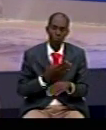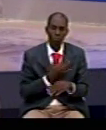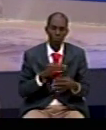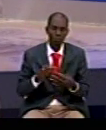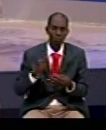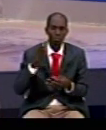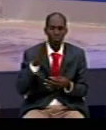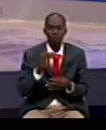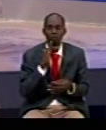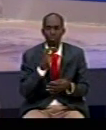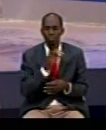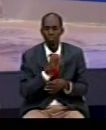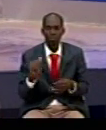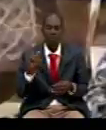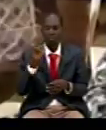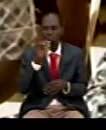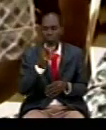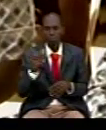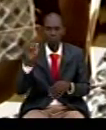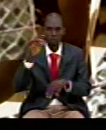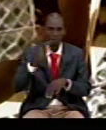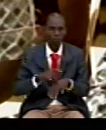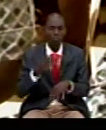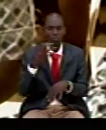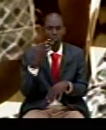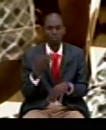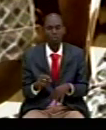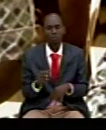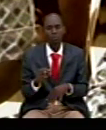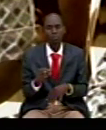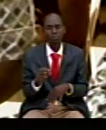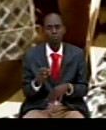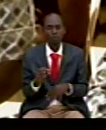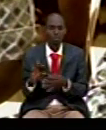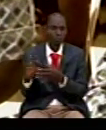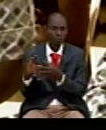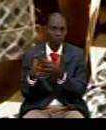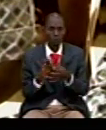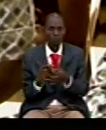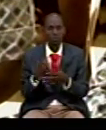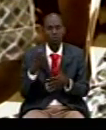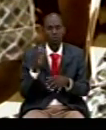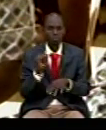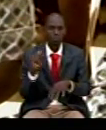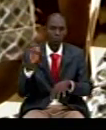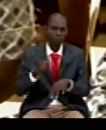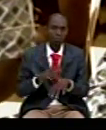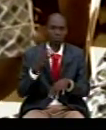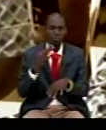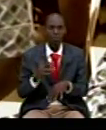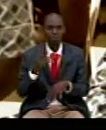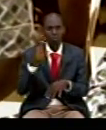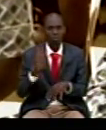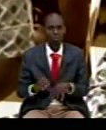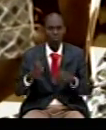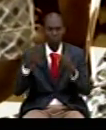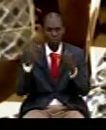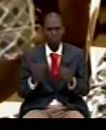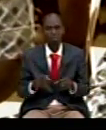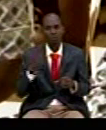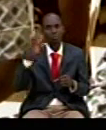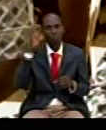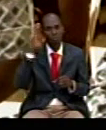There's a touch of reconciliation. A touch of re-empowerment. It will re-empower you